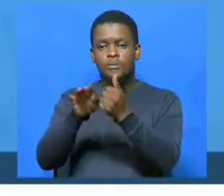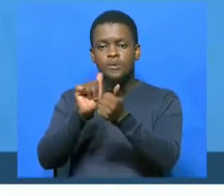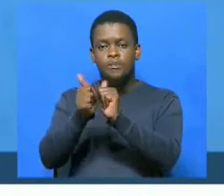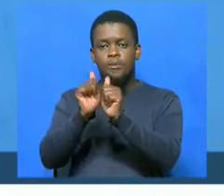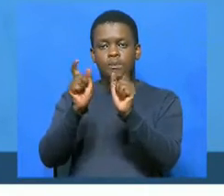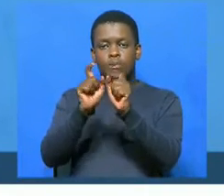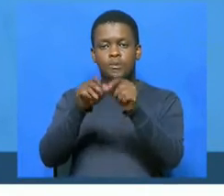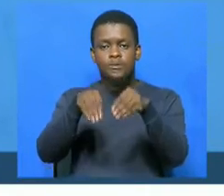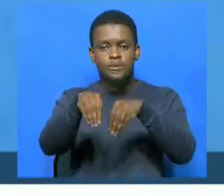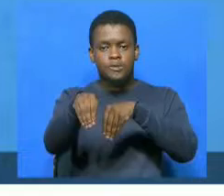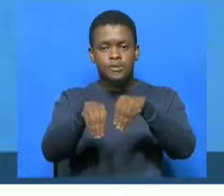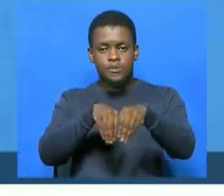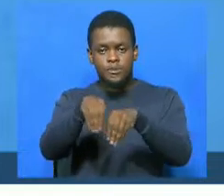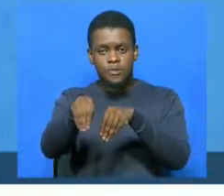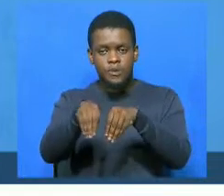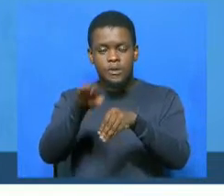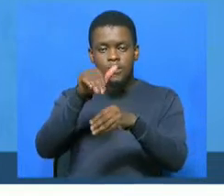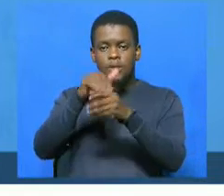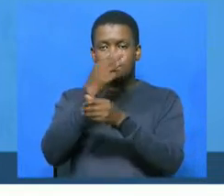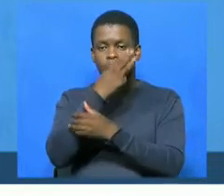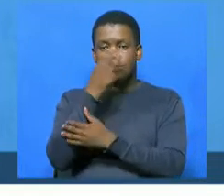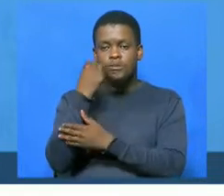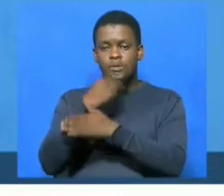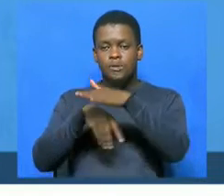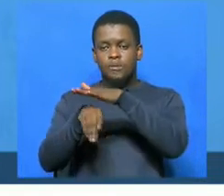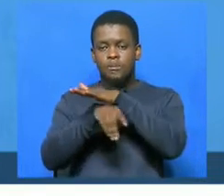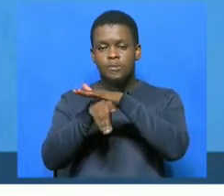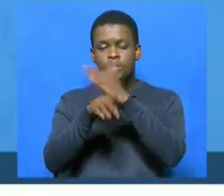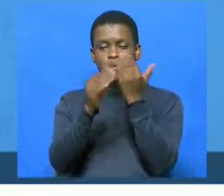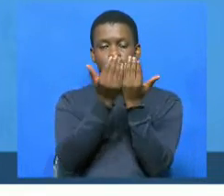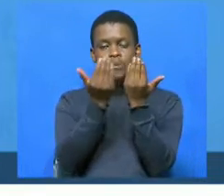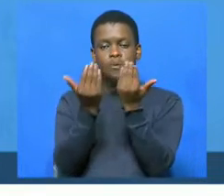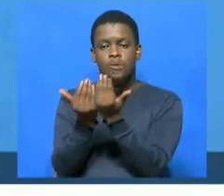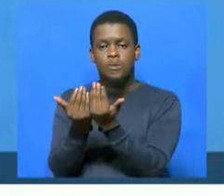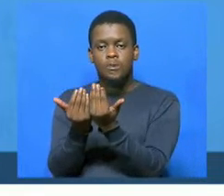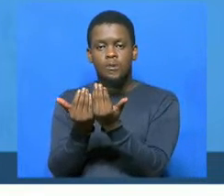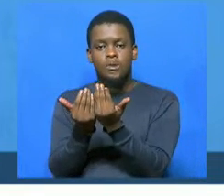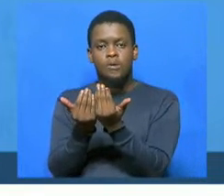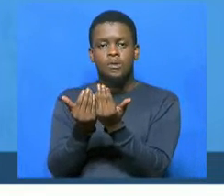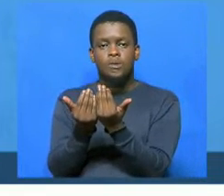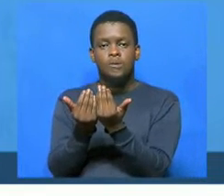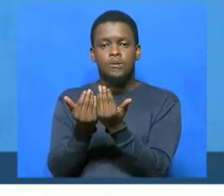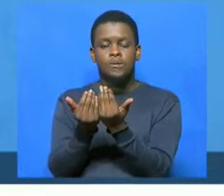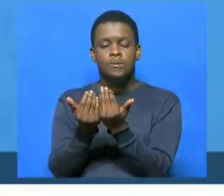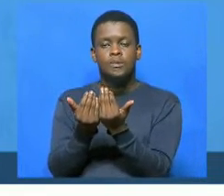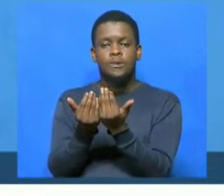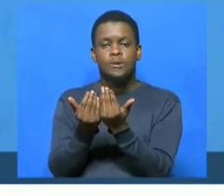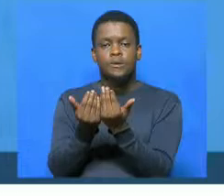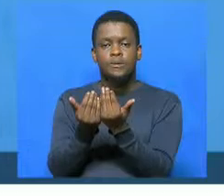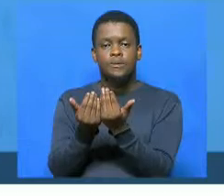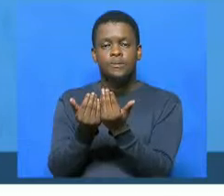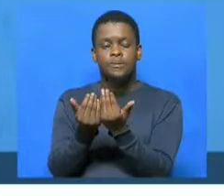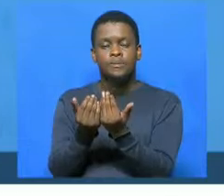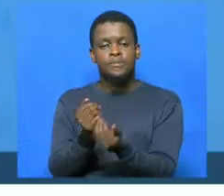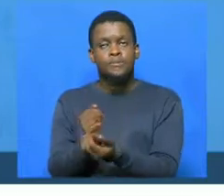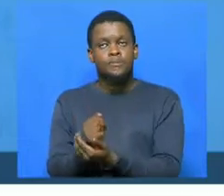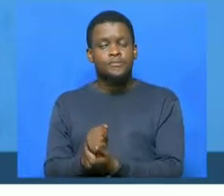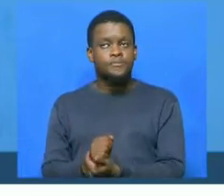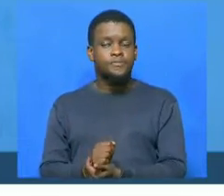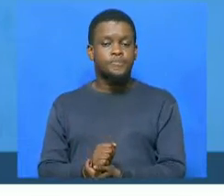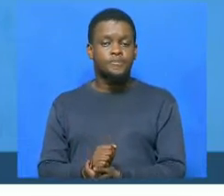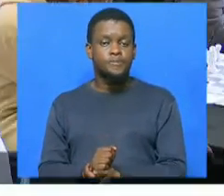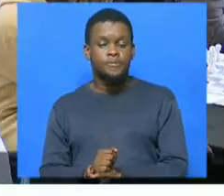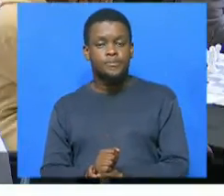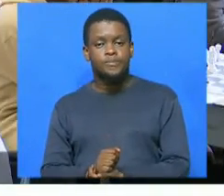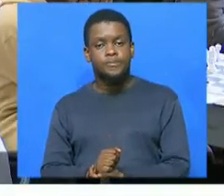was held at Singwen Primary School in Muchudi, in the girls and boys under 16 categories, respectively. So Malepa has the full